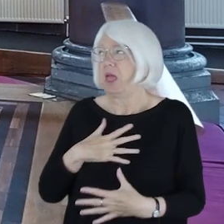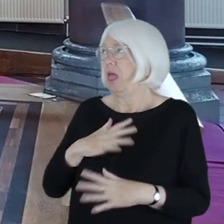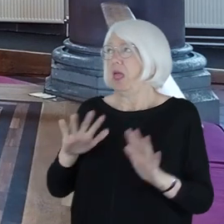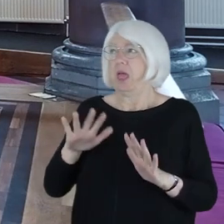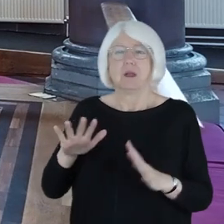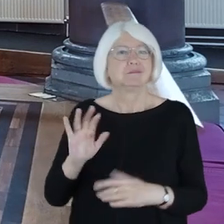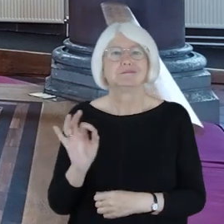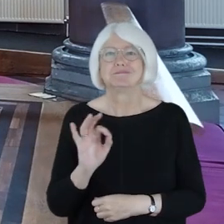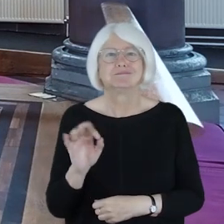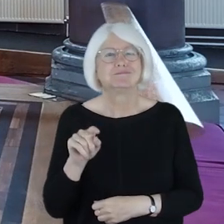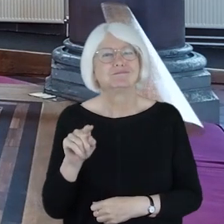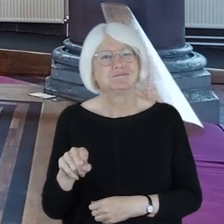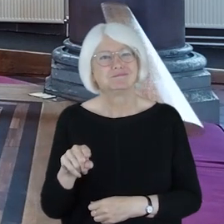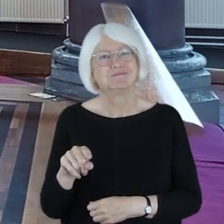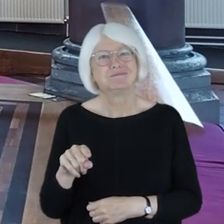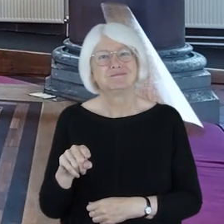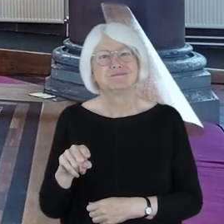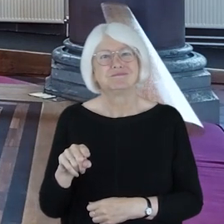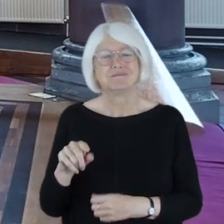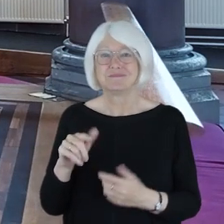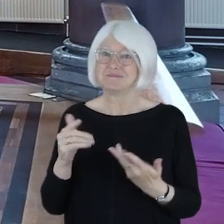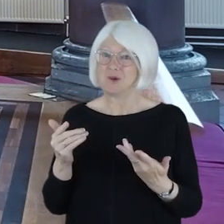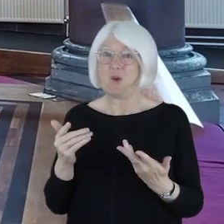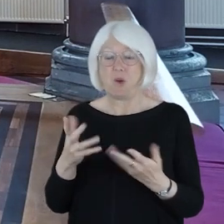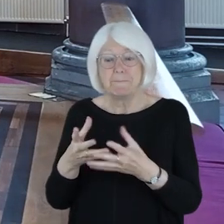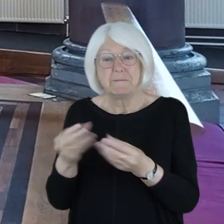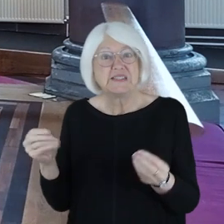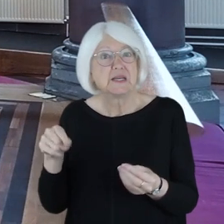dismayed. Nor shall any be missing, says the Lord.